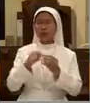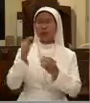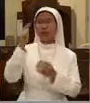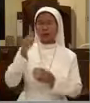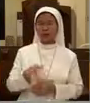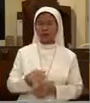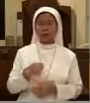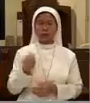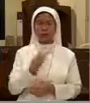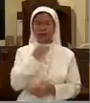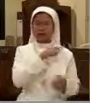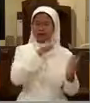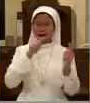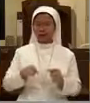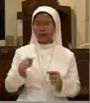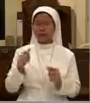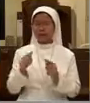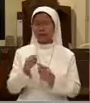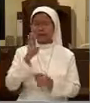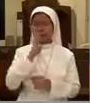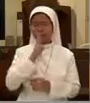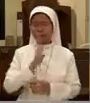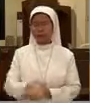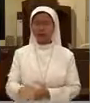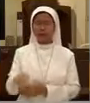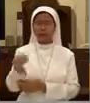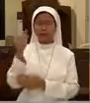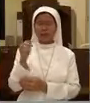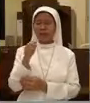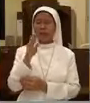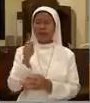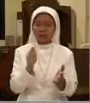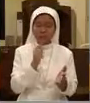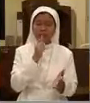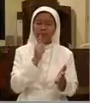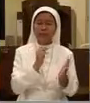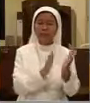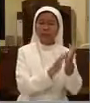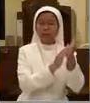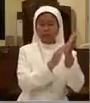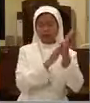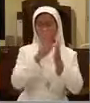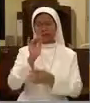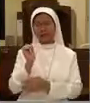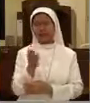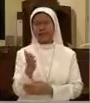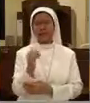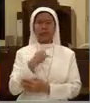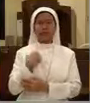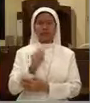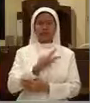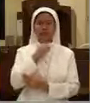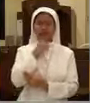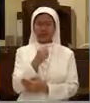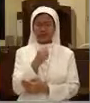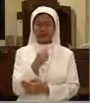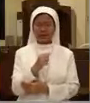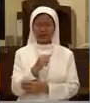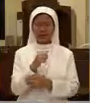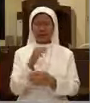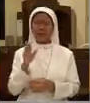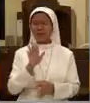you. We are not here to be praised by you. And definitely we are not here to be worshipped by